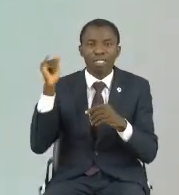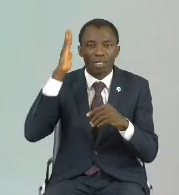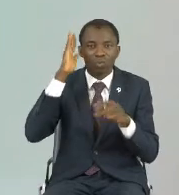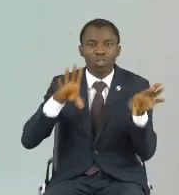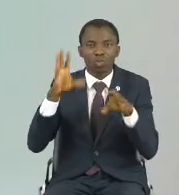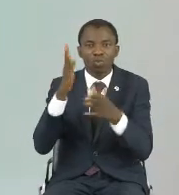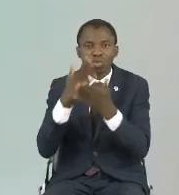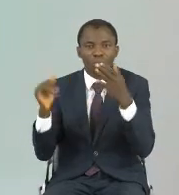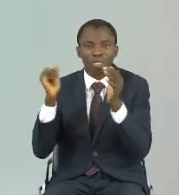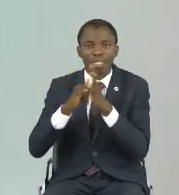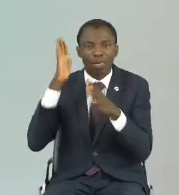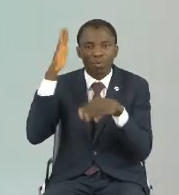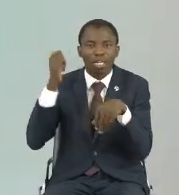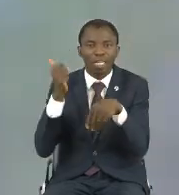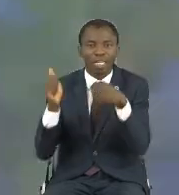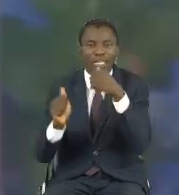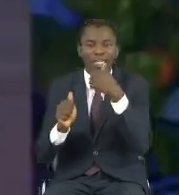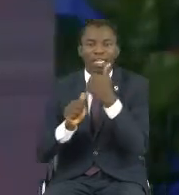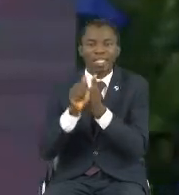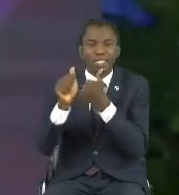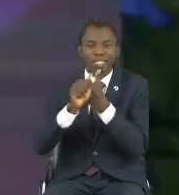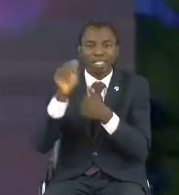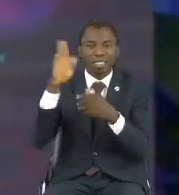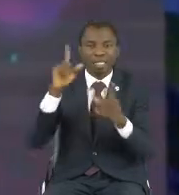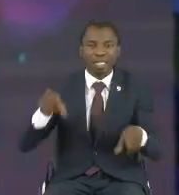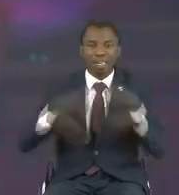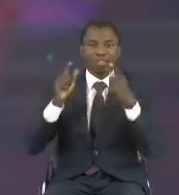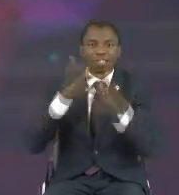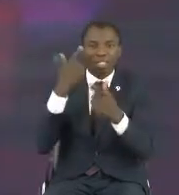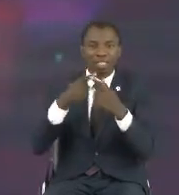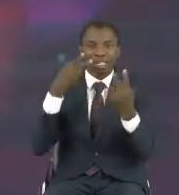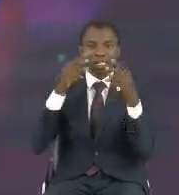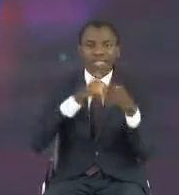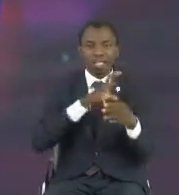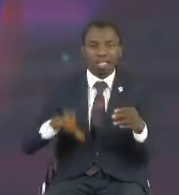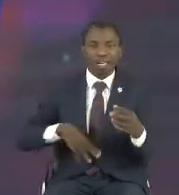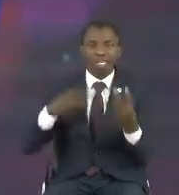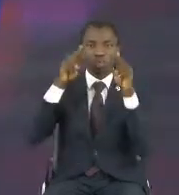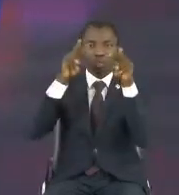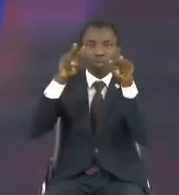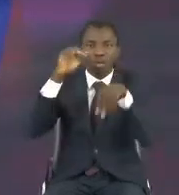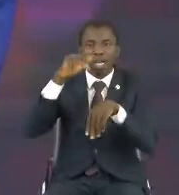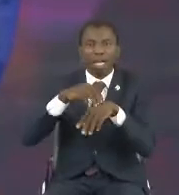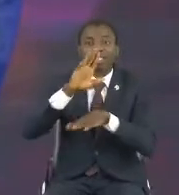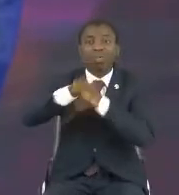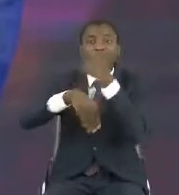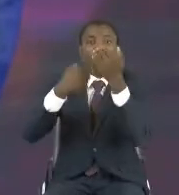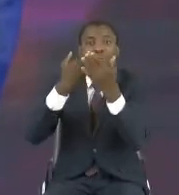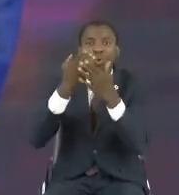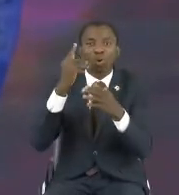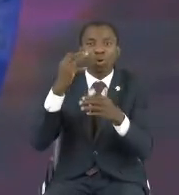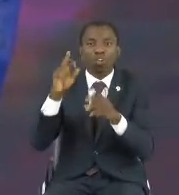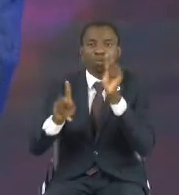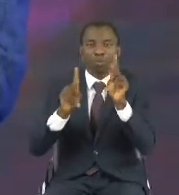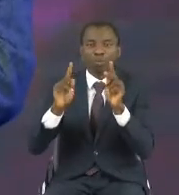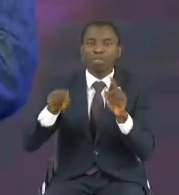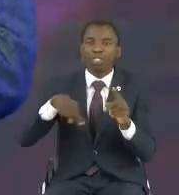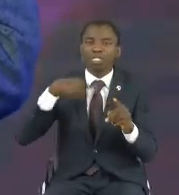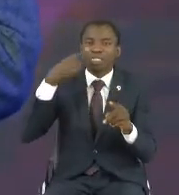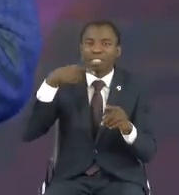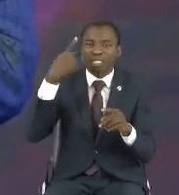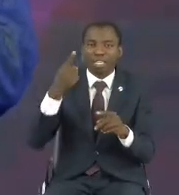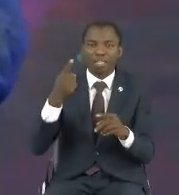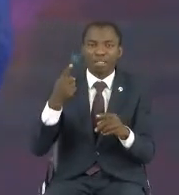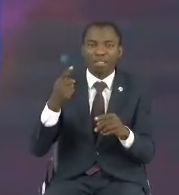their lives. And Christ looked at the whole of humanity and he said, that's